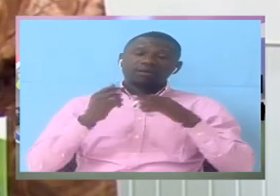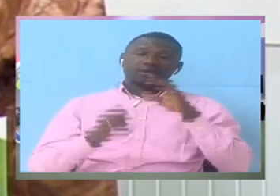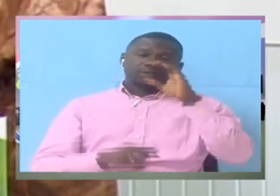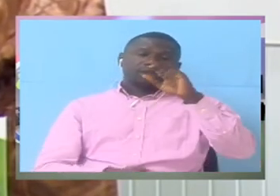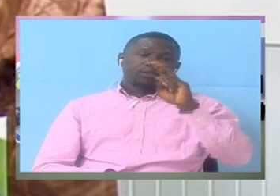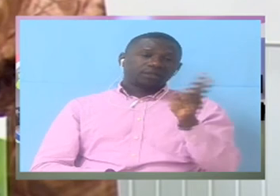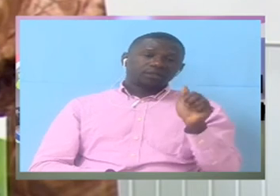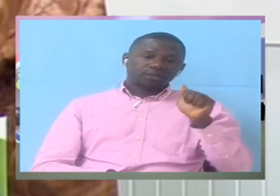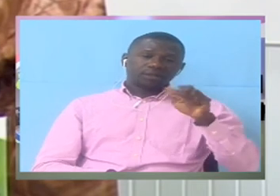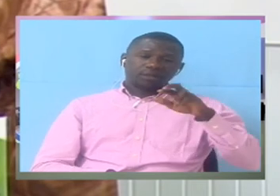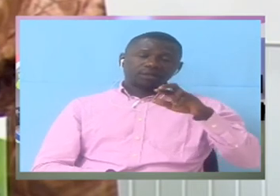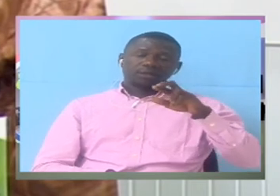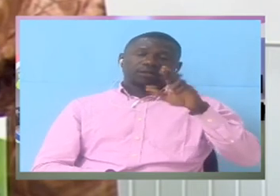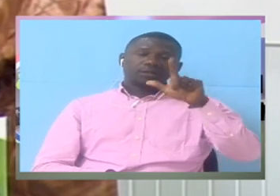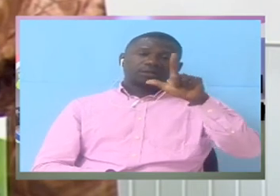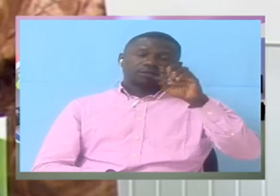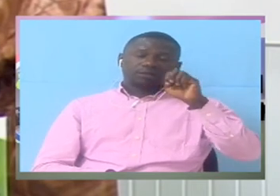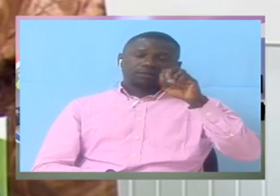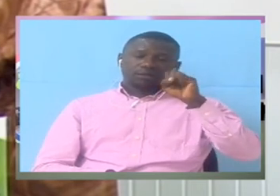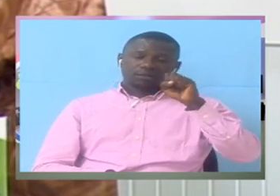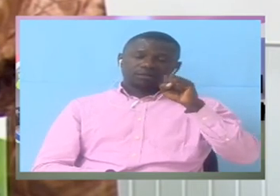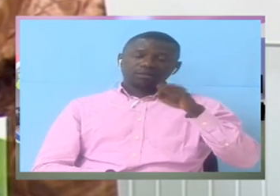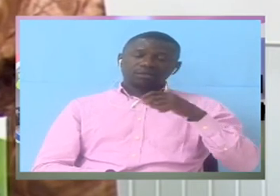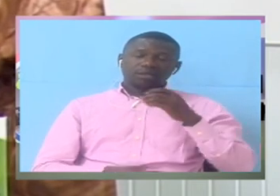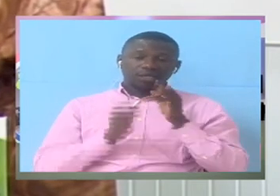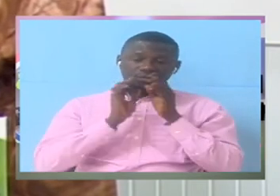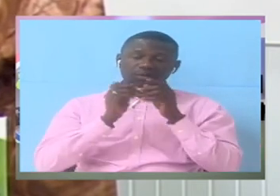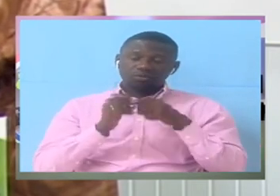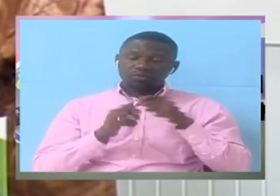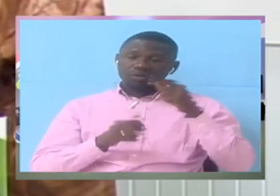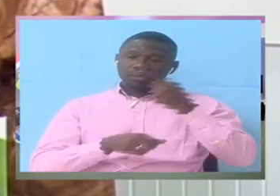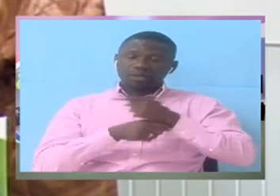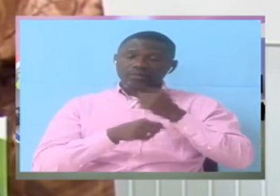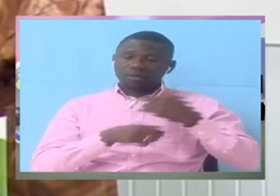Castello himself told the Gambians, now you should go home.